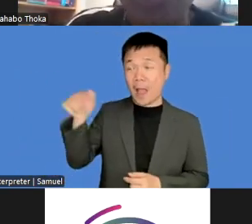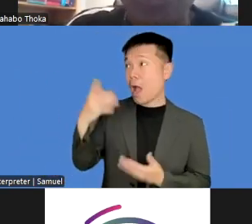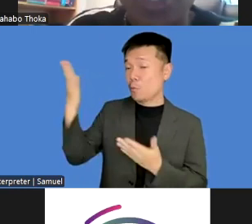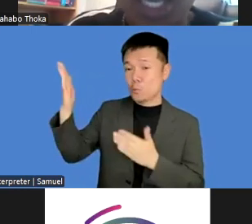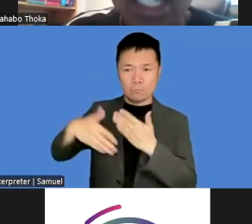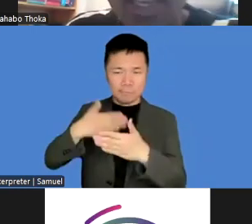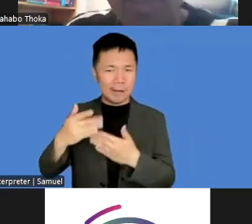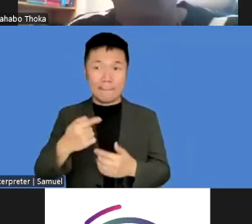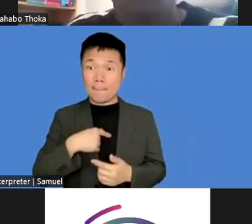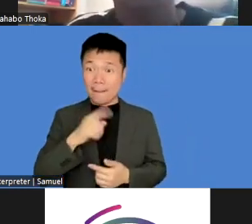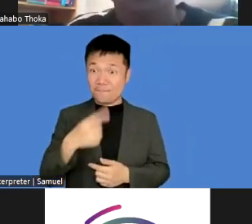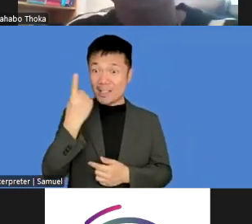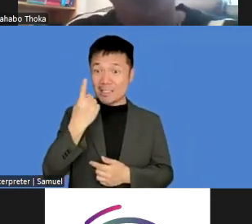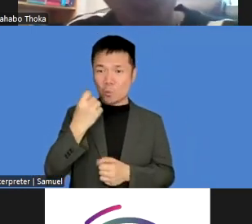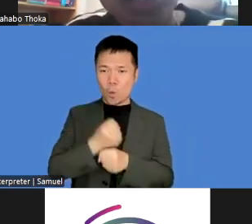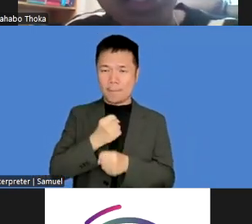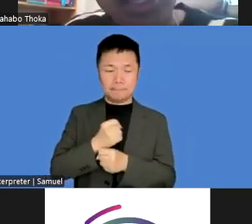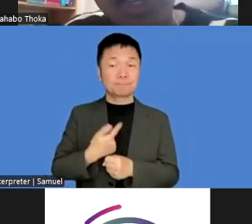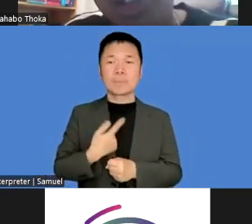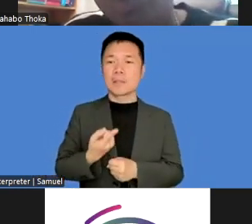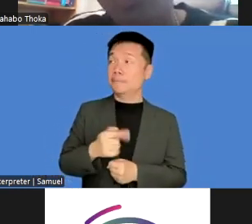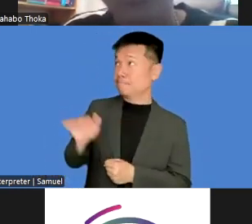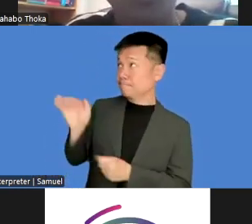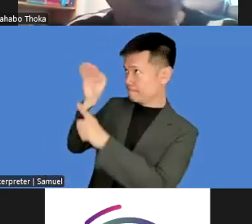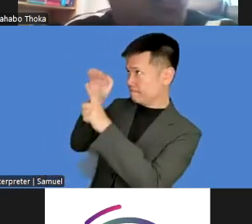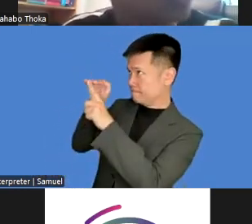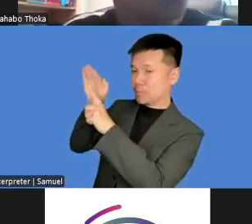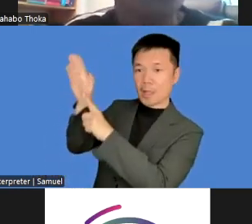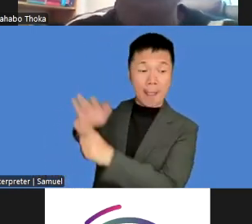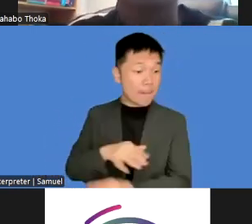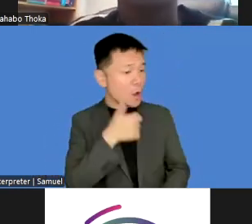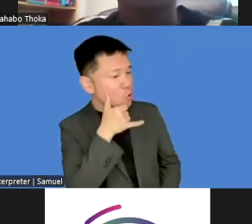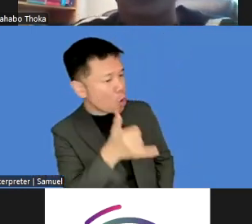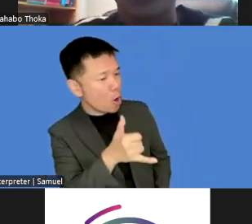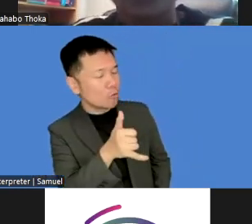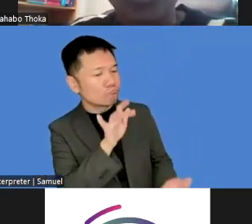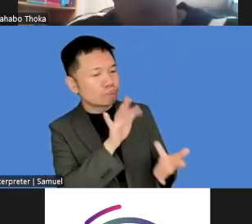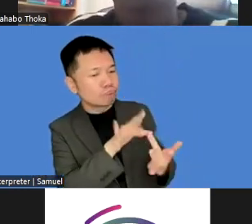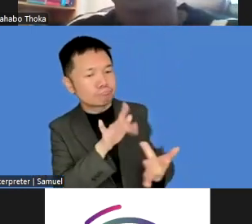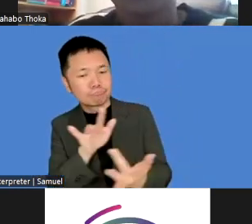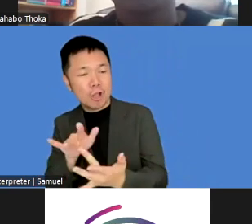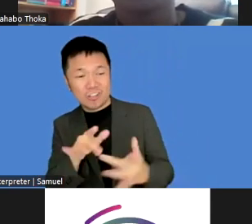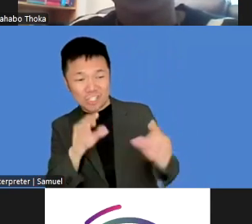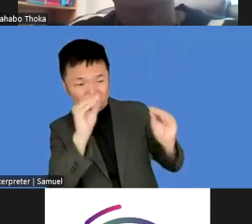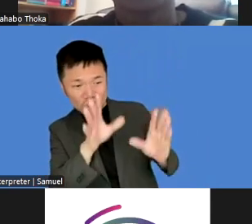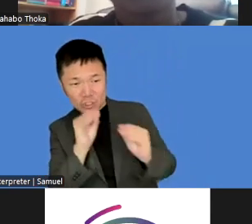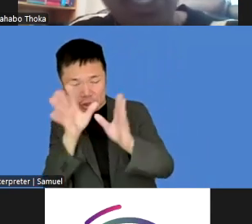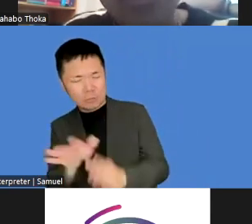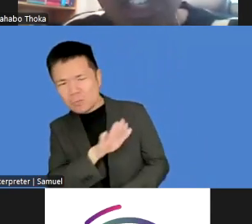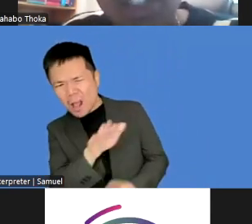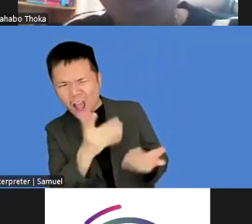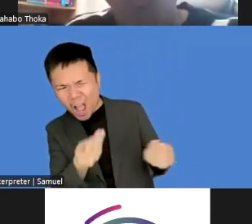one of my first tasks here was to actually call the affected schools and ask the school principals and staff as to